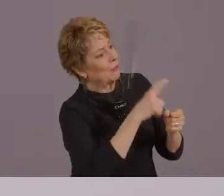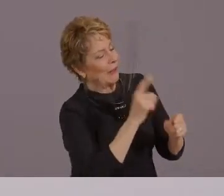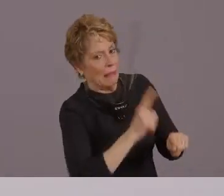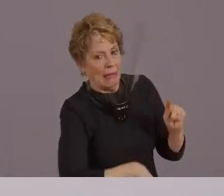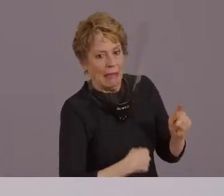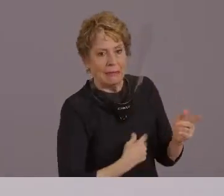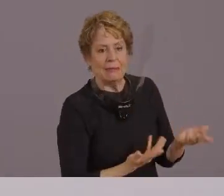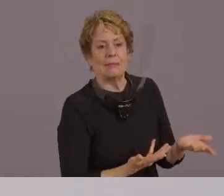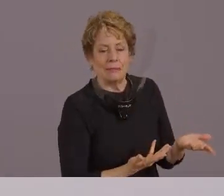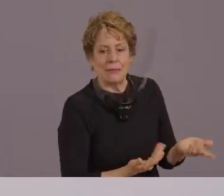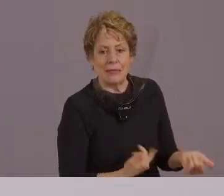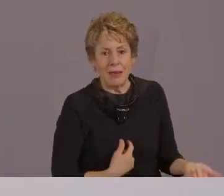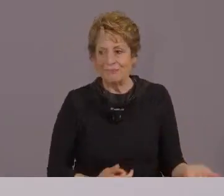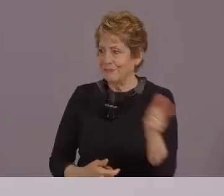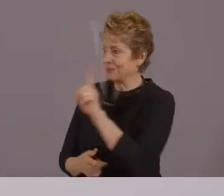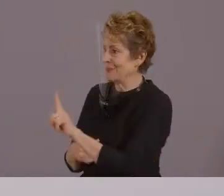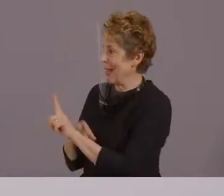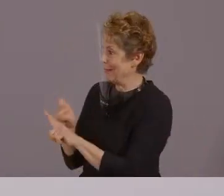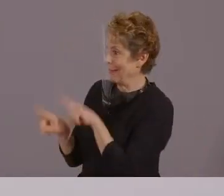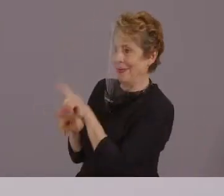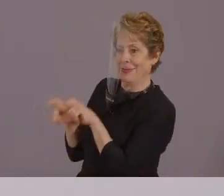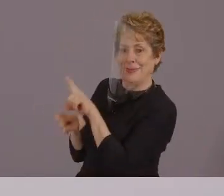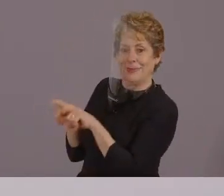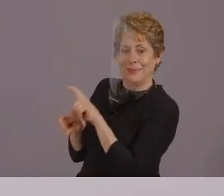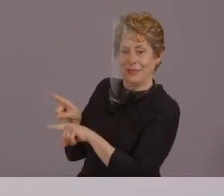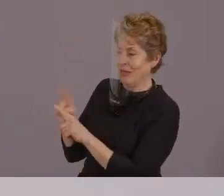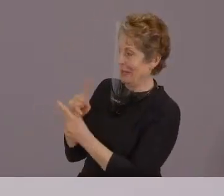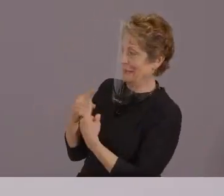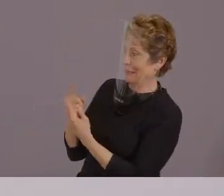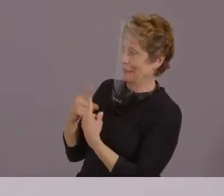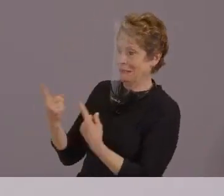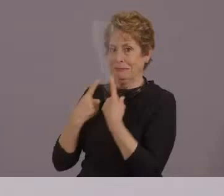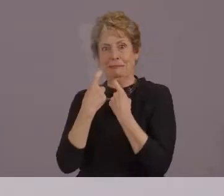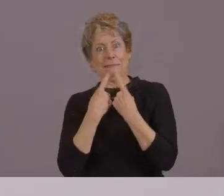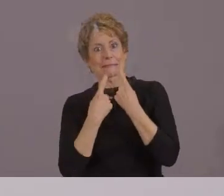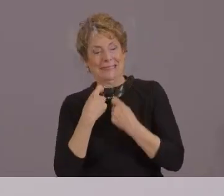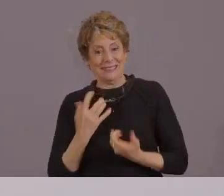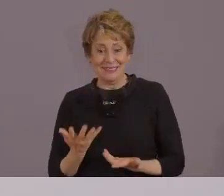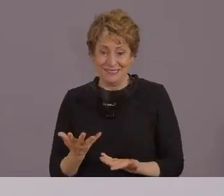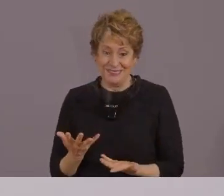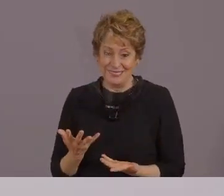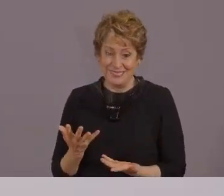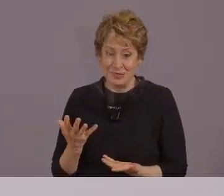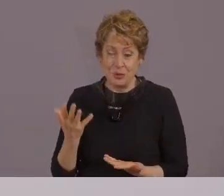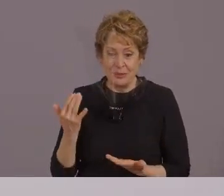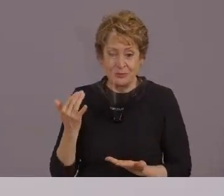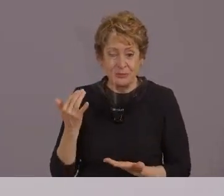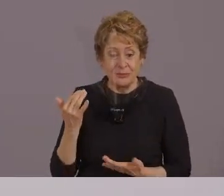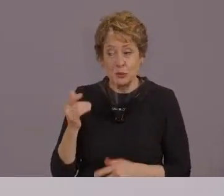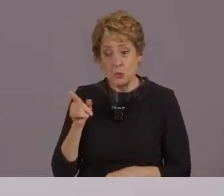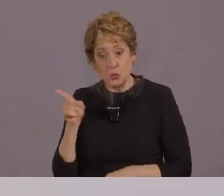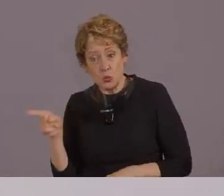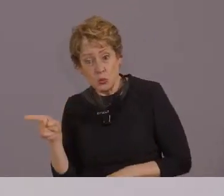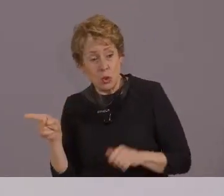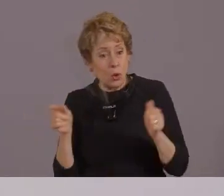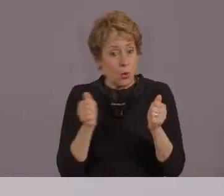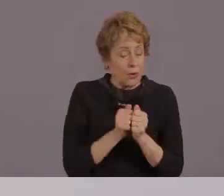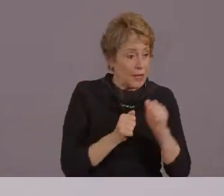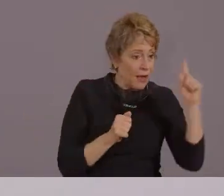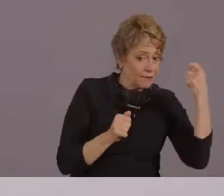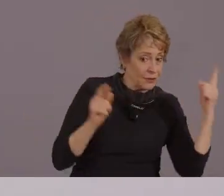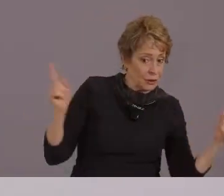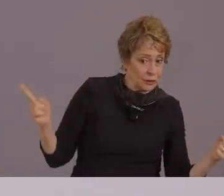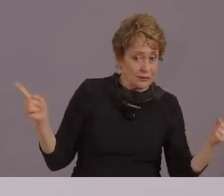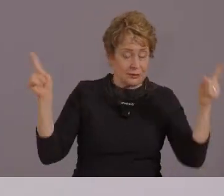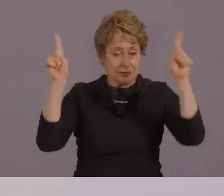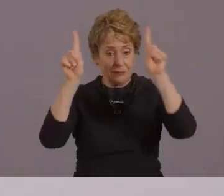make this decision with Governor Doug Ducey? You are the top public health expert in our state. So you do agree with